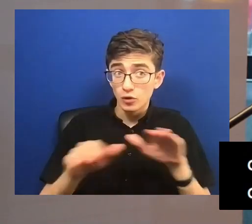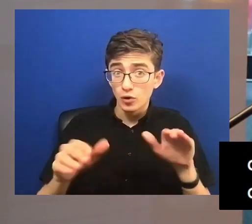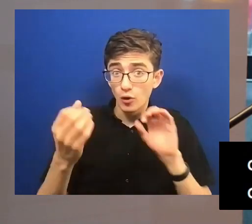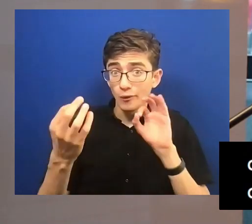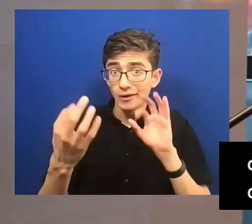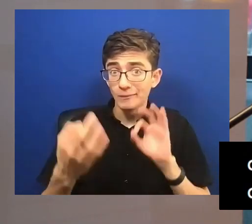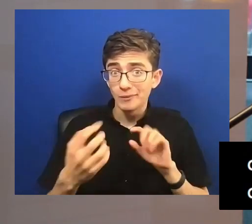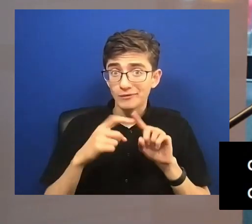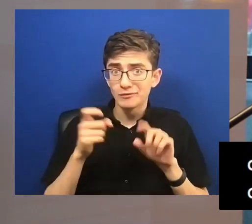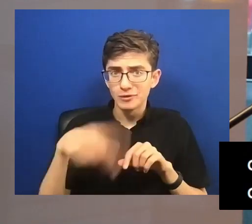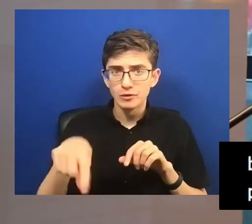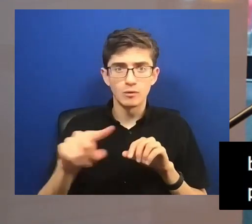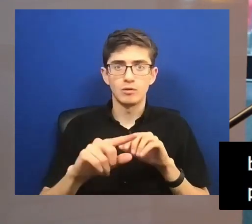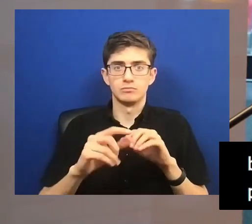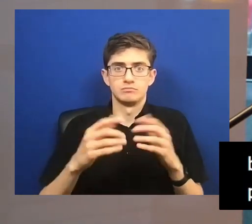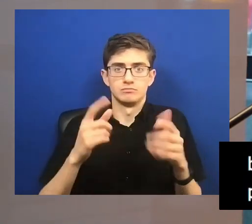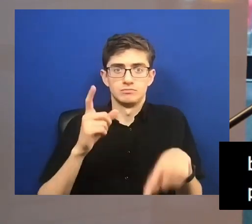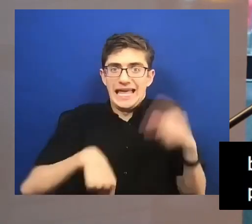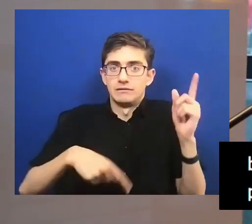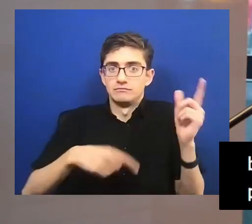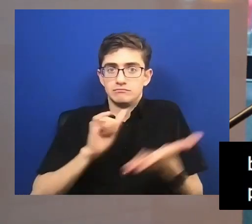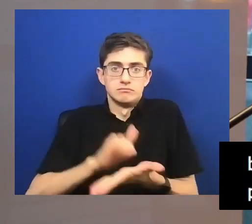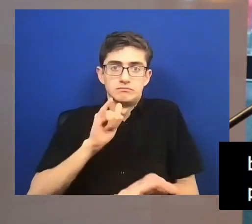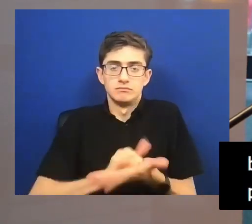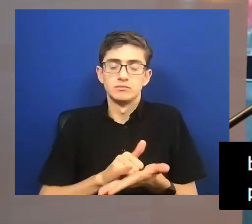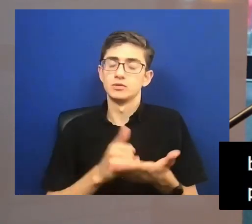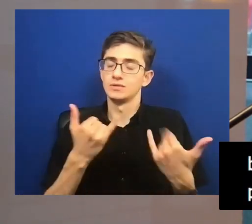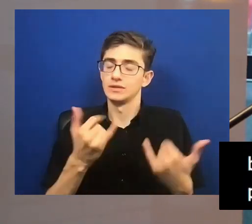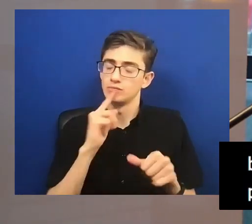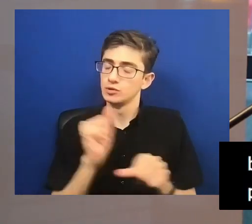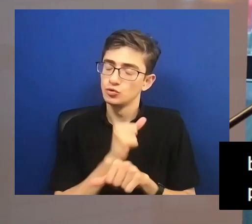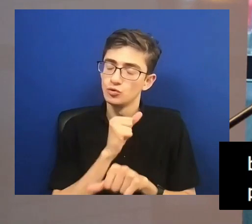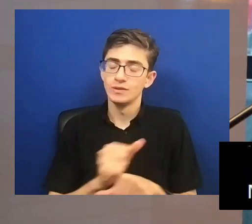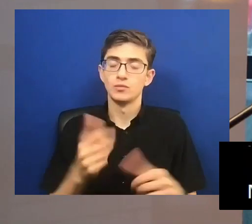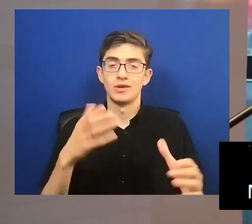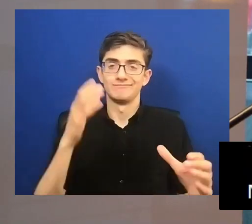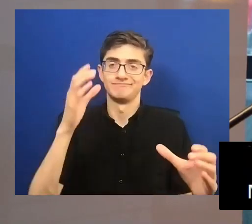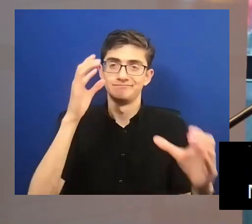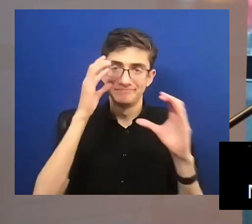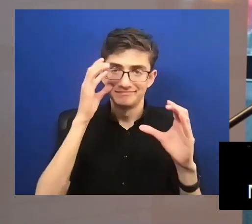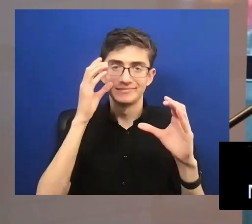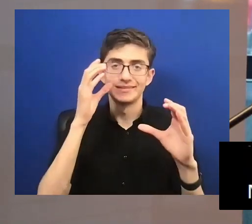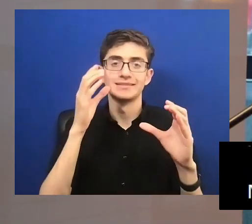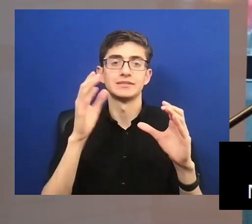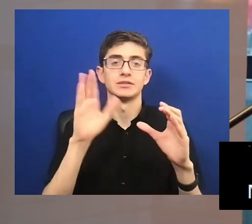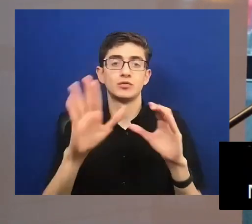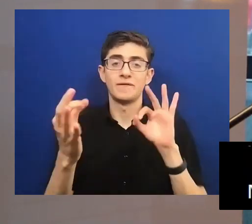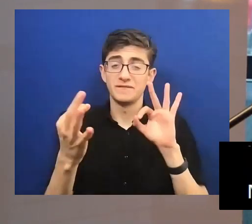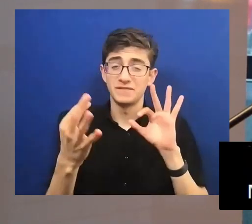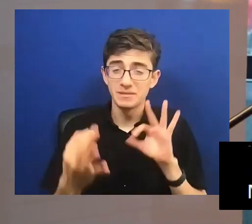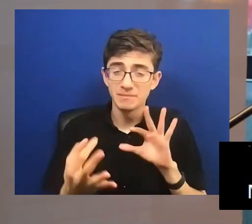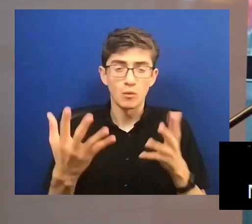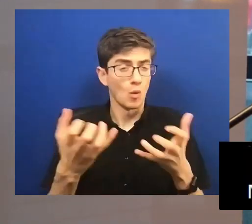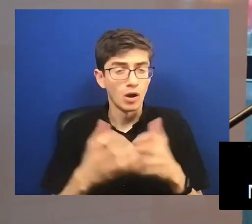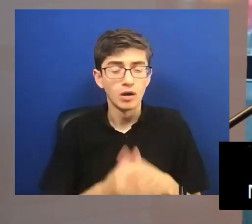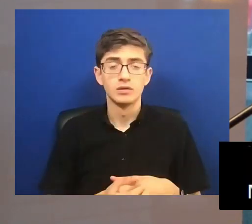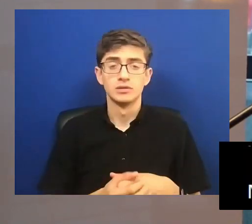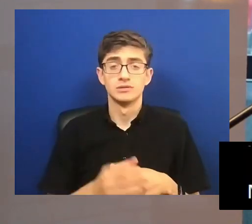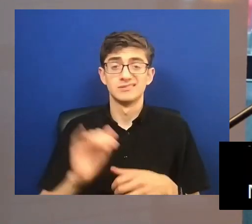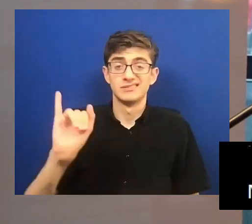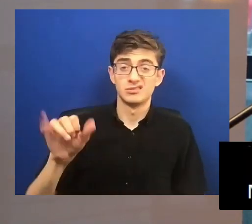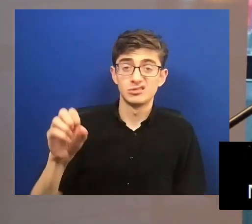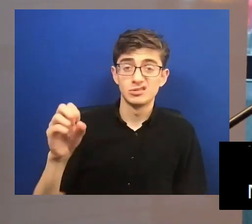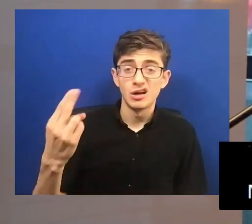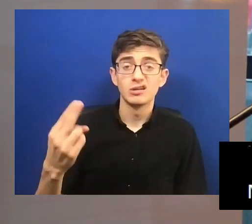So with that, we're here to really listen to you today and get all of your feedback. Josh and the team,